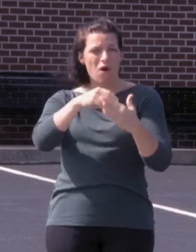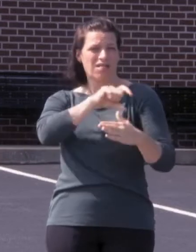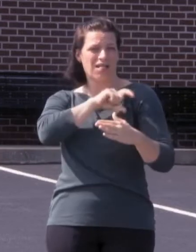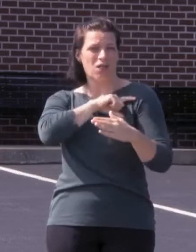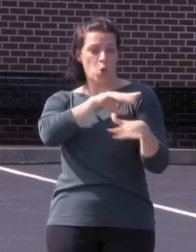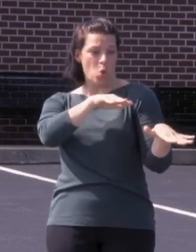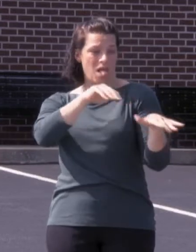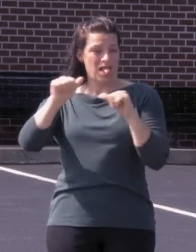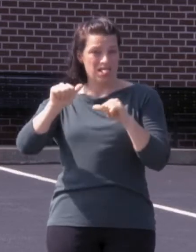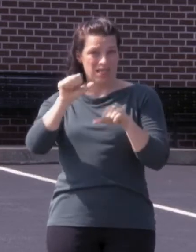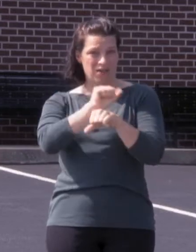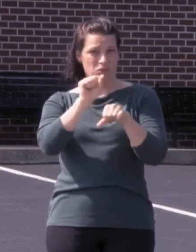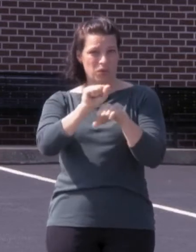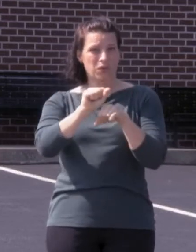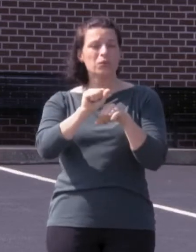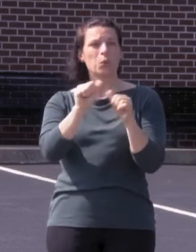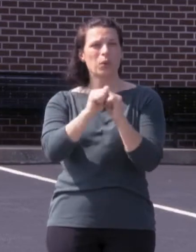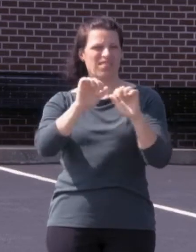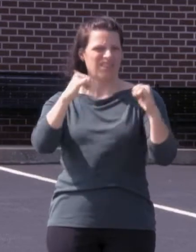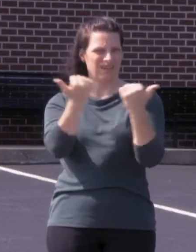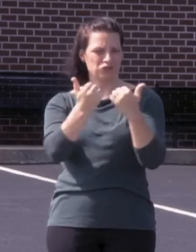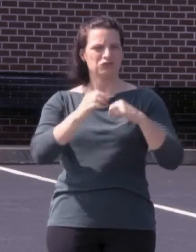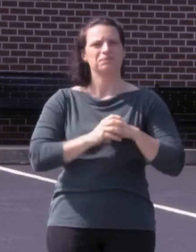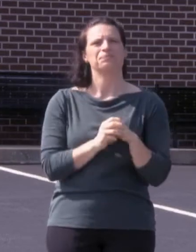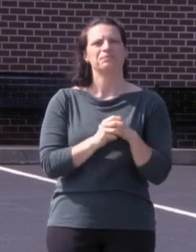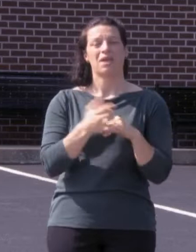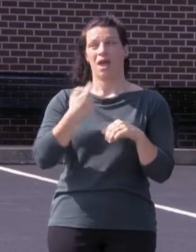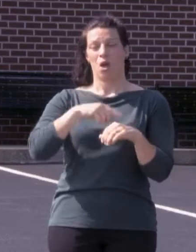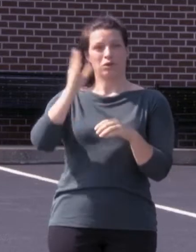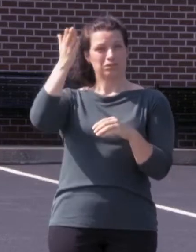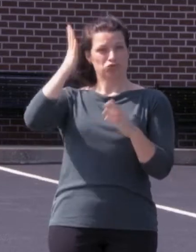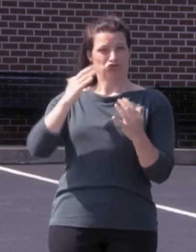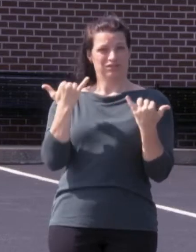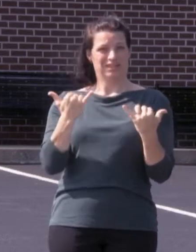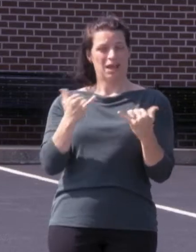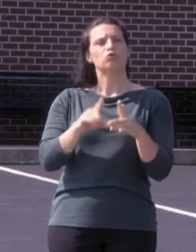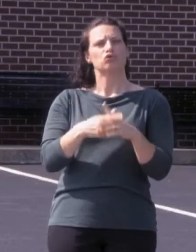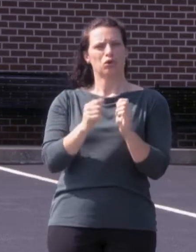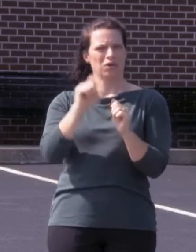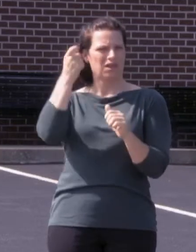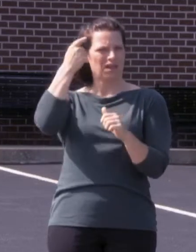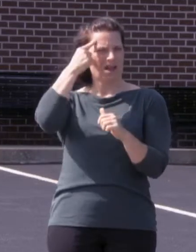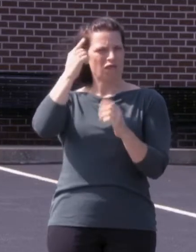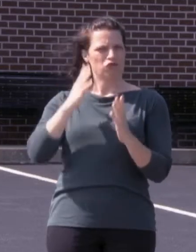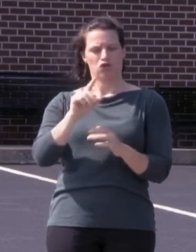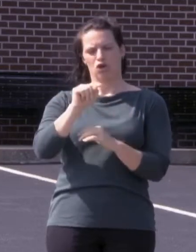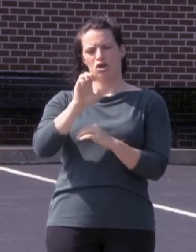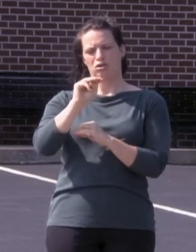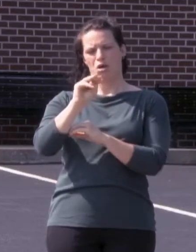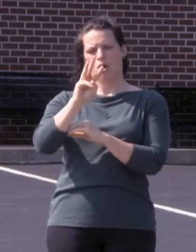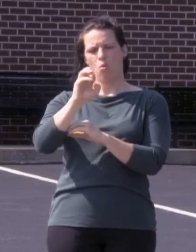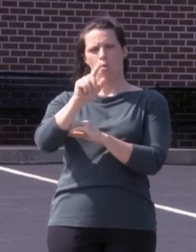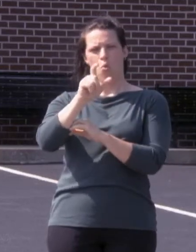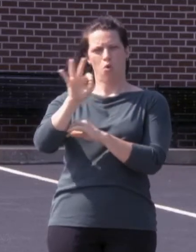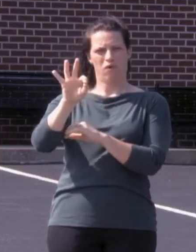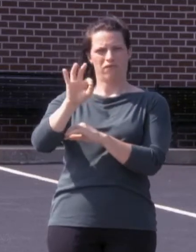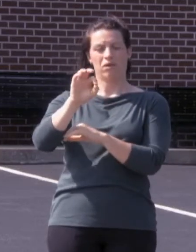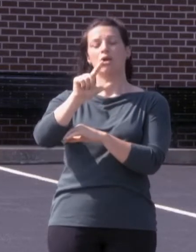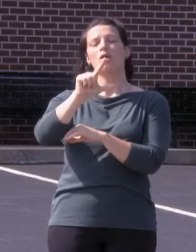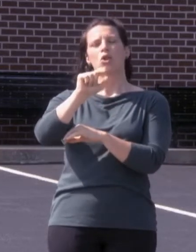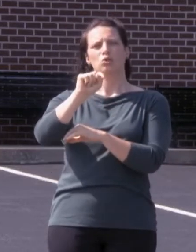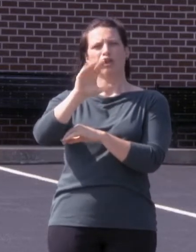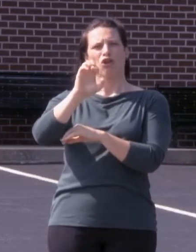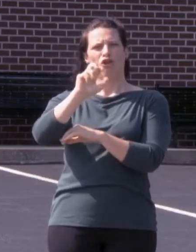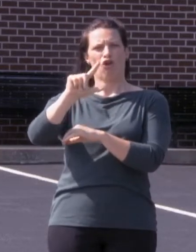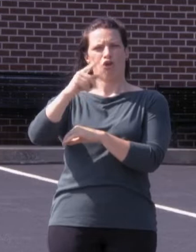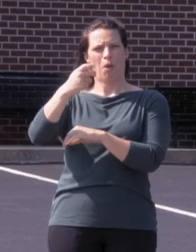who leave employment with an agency. Our speakers today will begin with Governor Tom Wolf, followed by Lieutenant Colonel Christopher